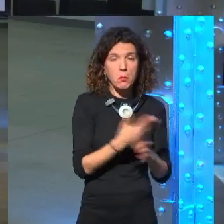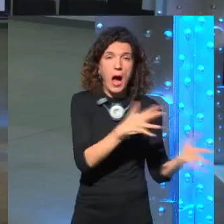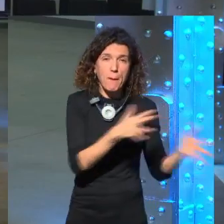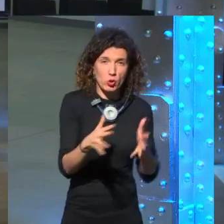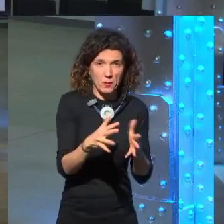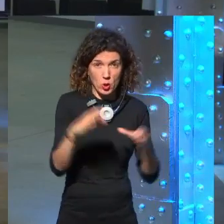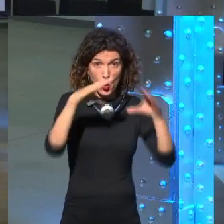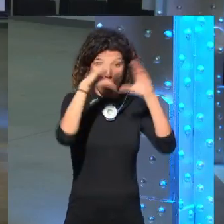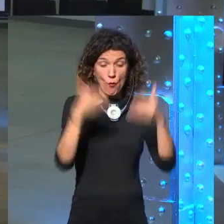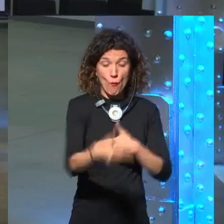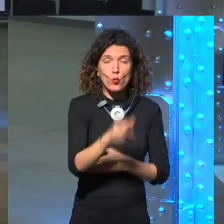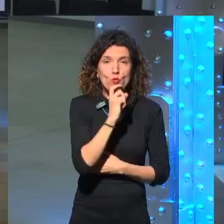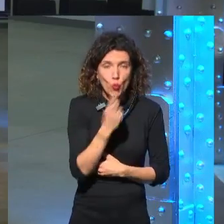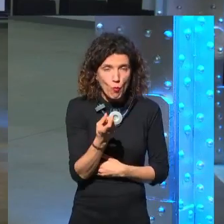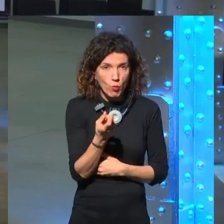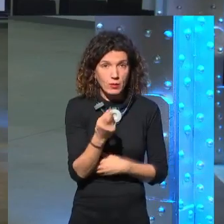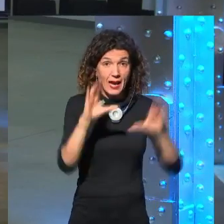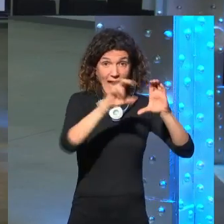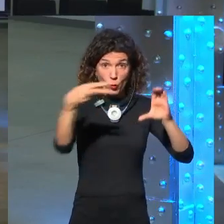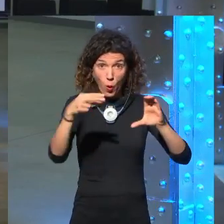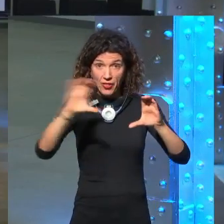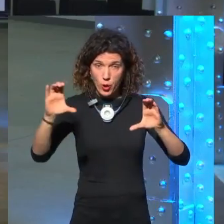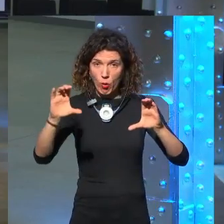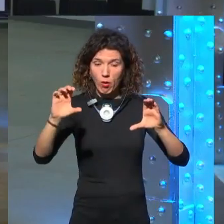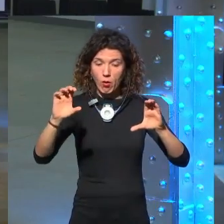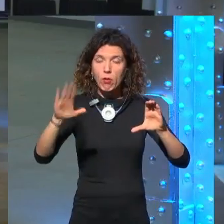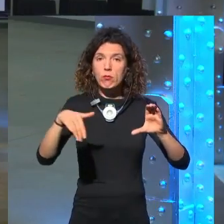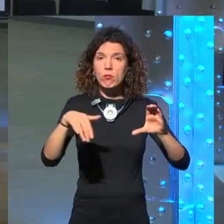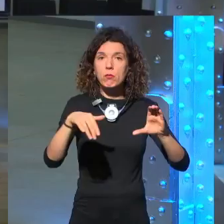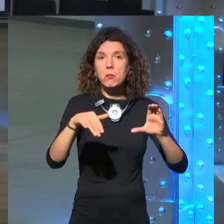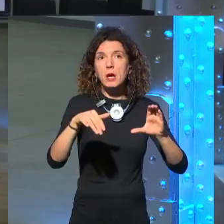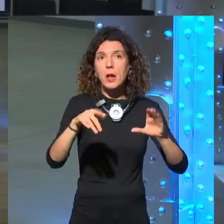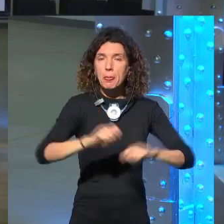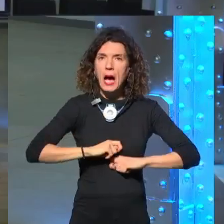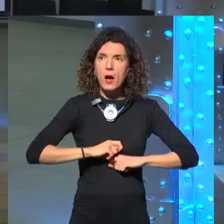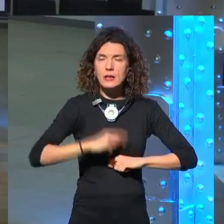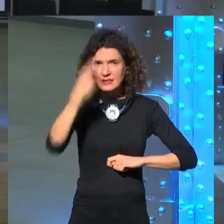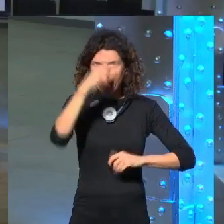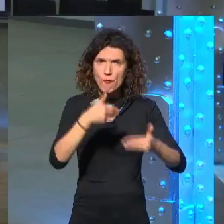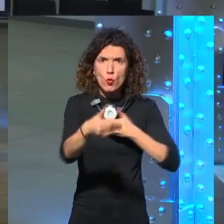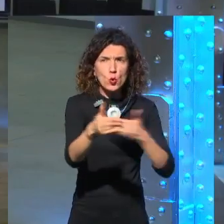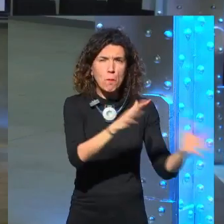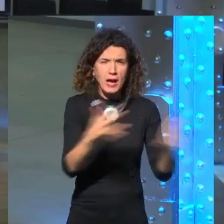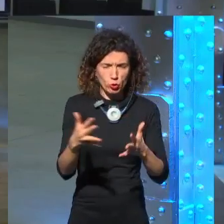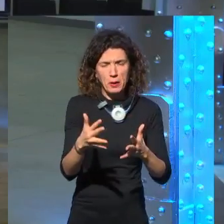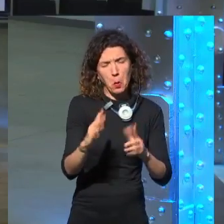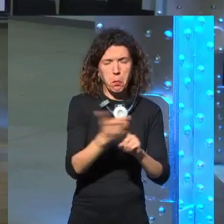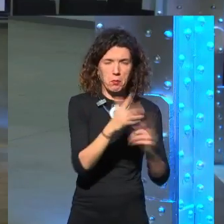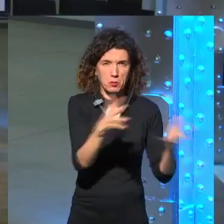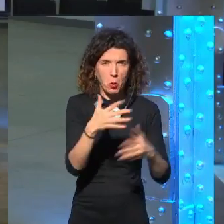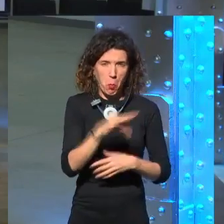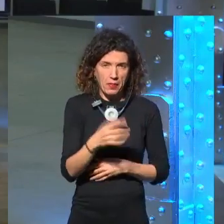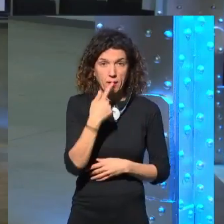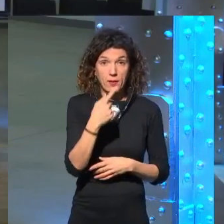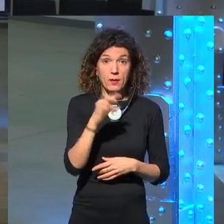the equations, and you'll get a very good approximation of the future. But Poincaré showed that this intuition